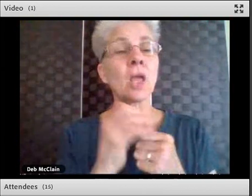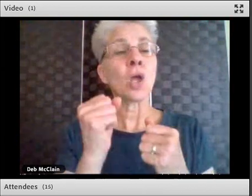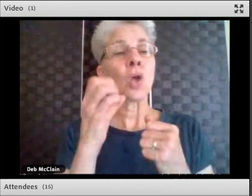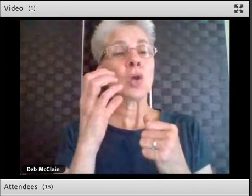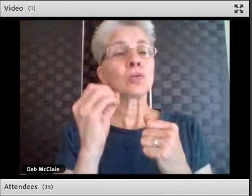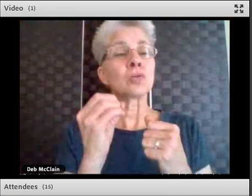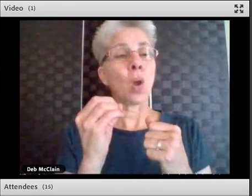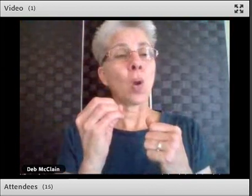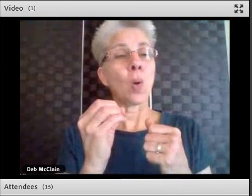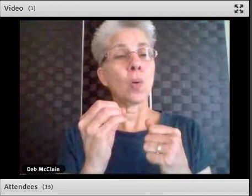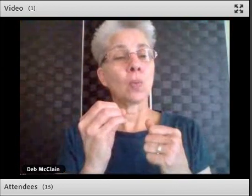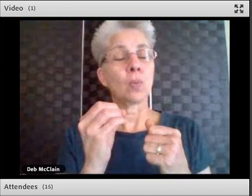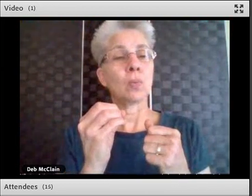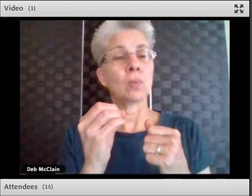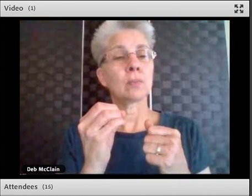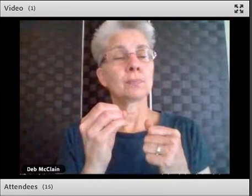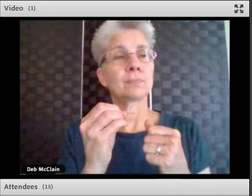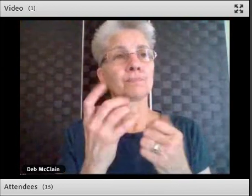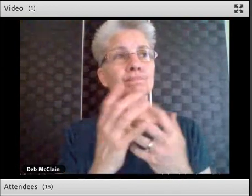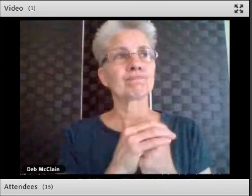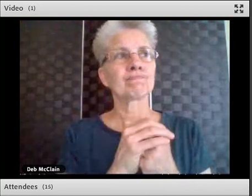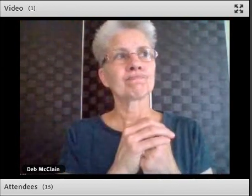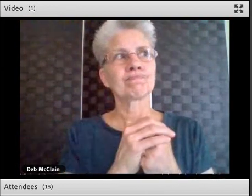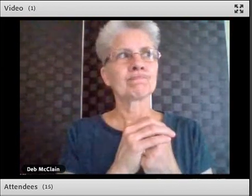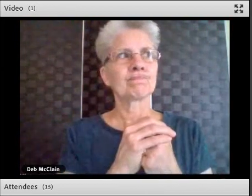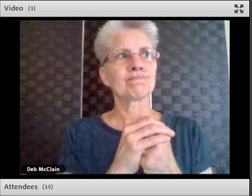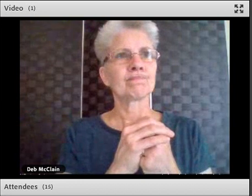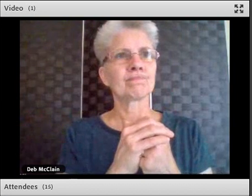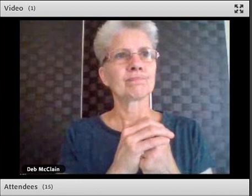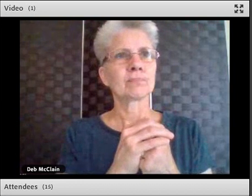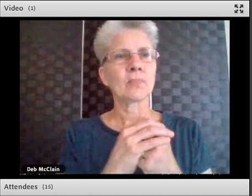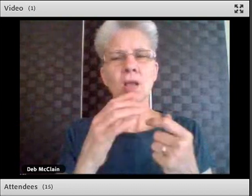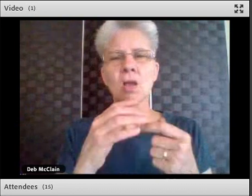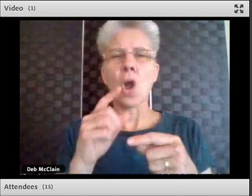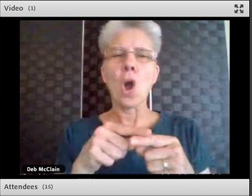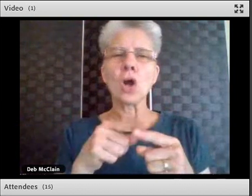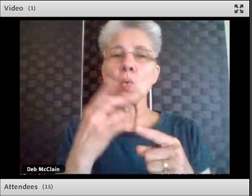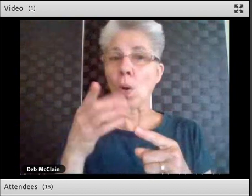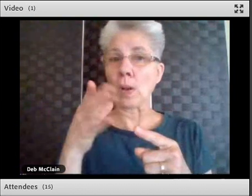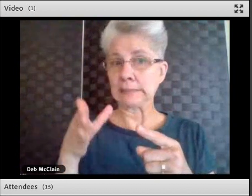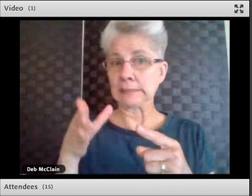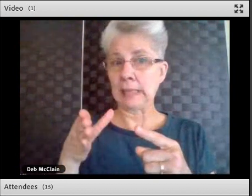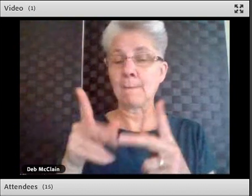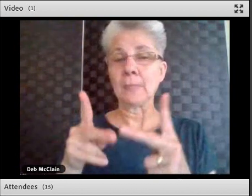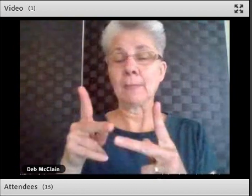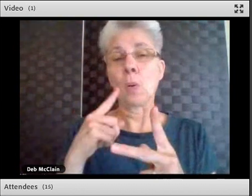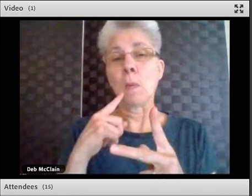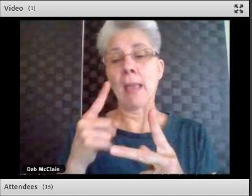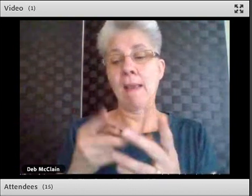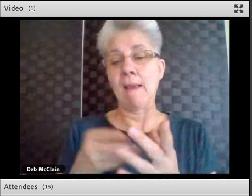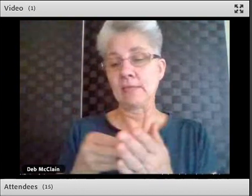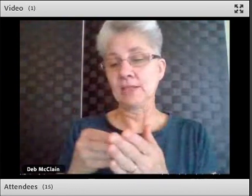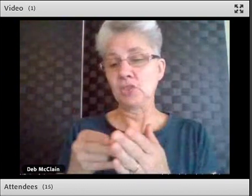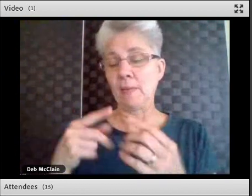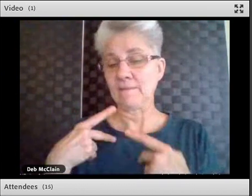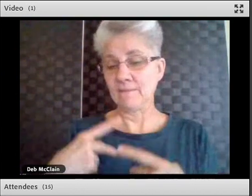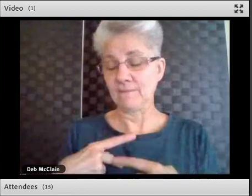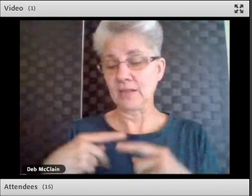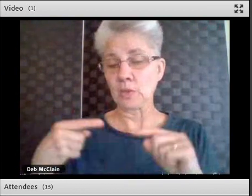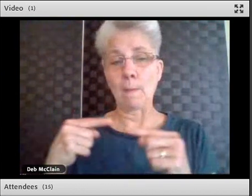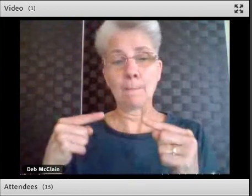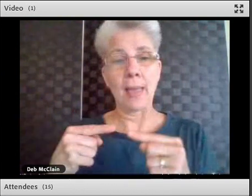So on one point or one side, people may discount legitimate physical pain, mental